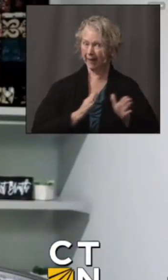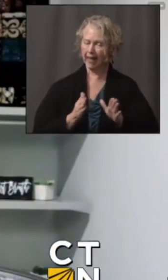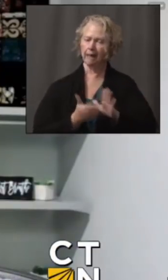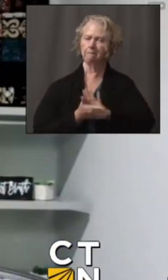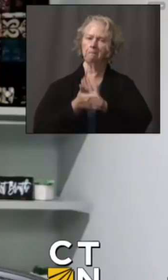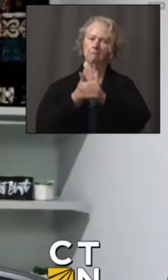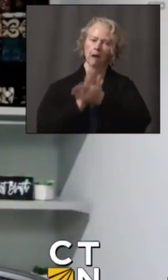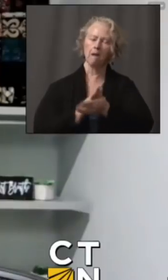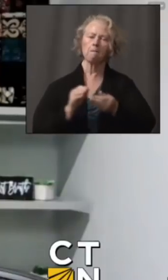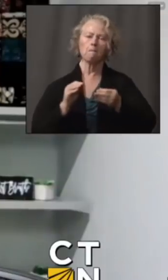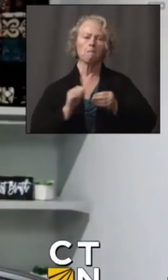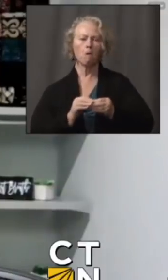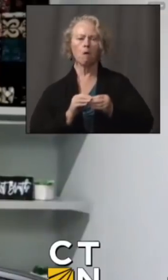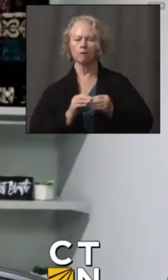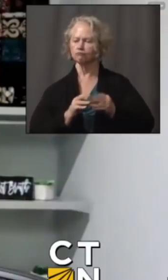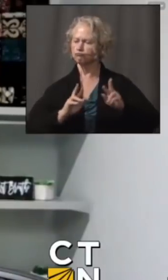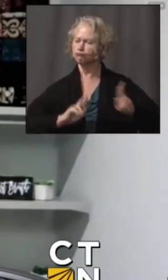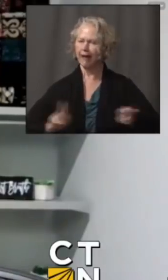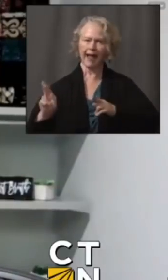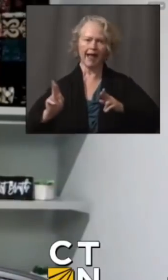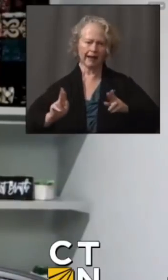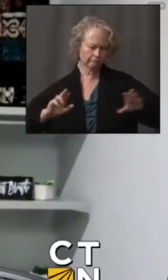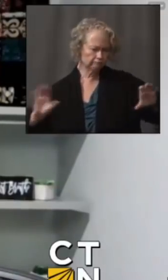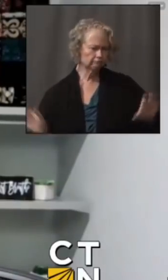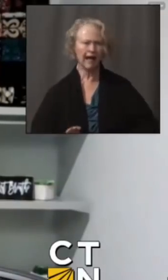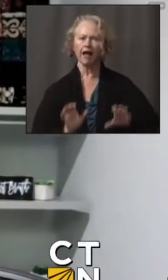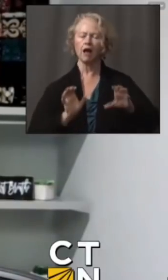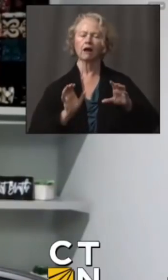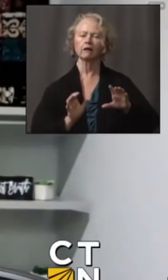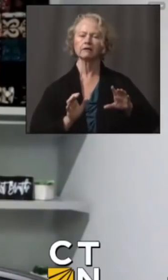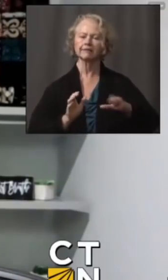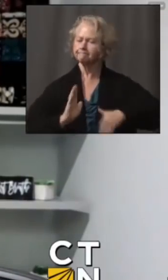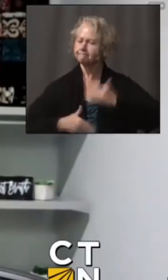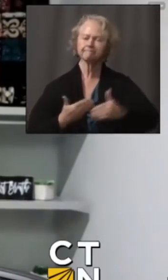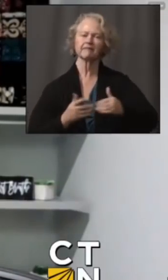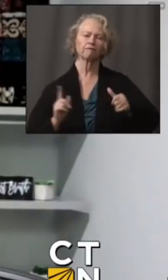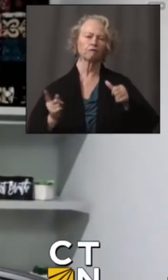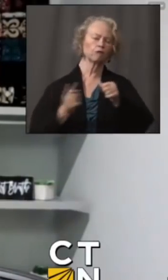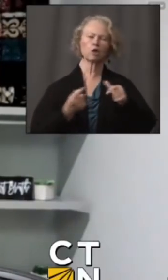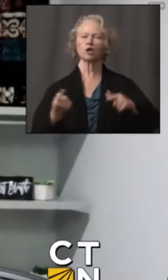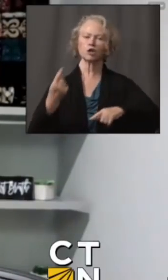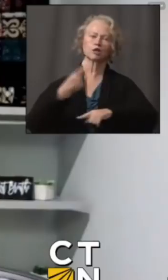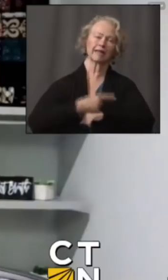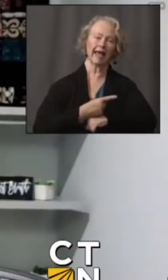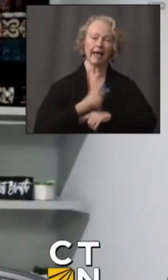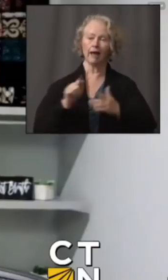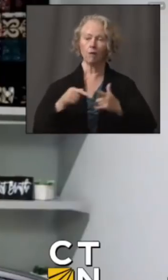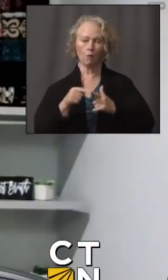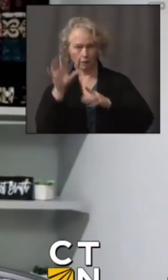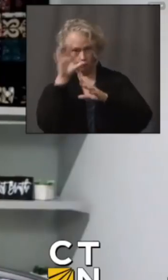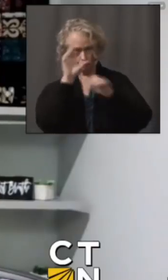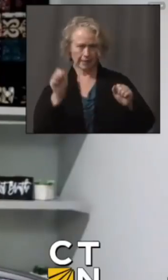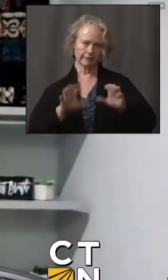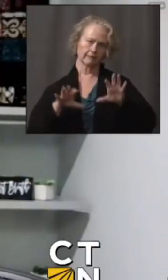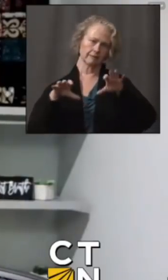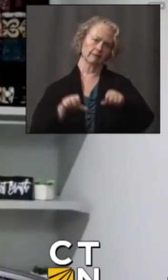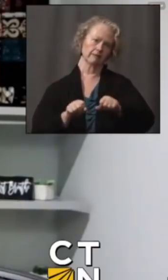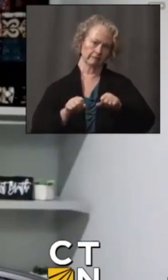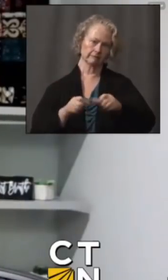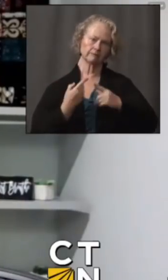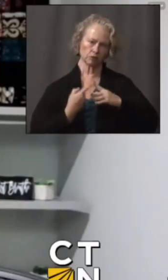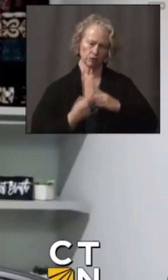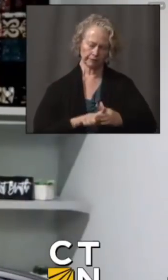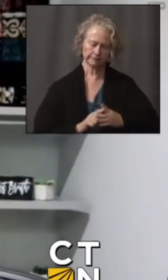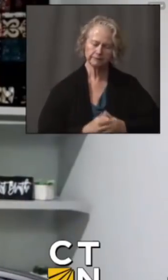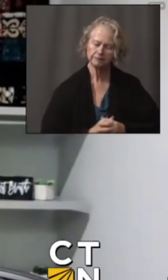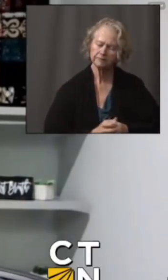action blueprint that can be really ready to go in January on day one of the new administration. I think important to